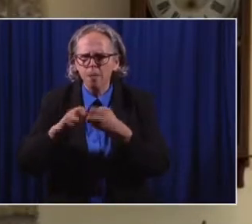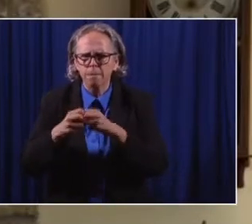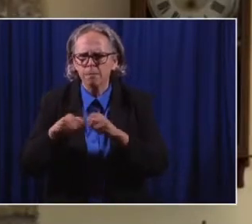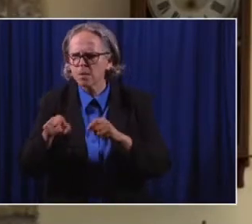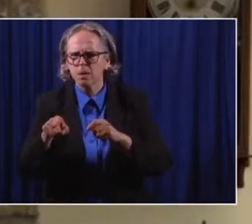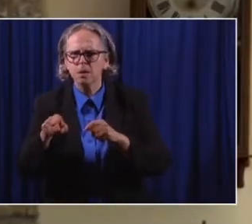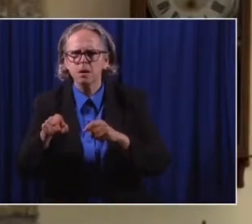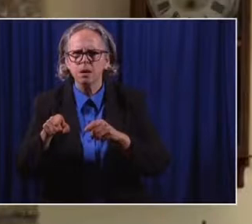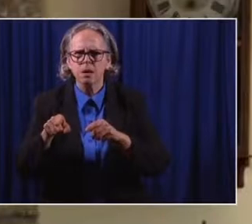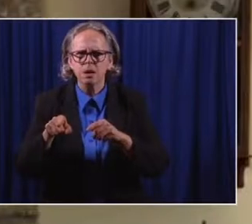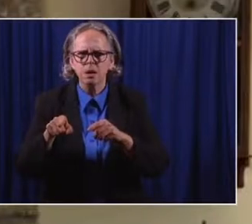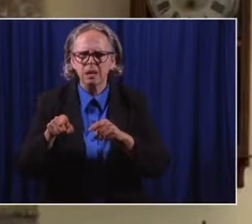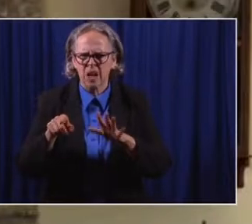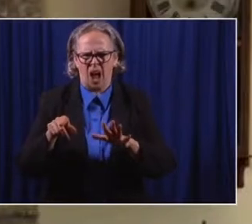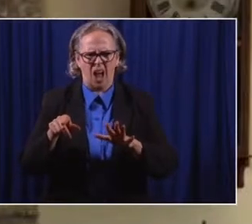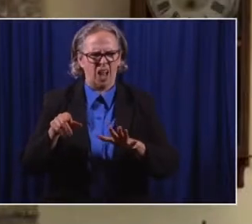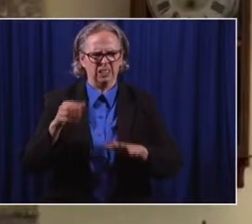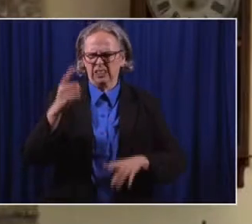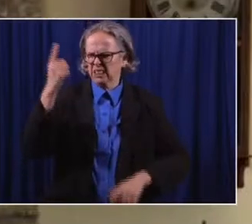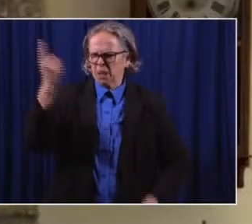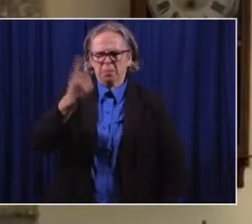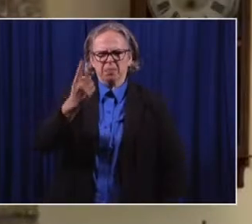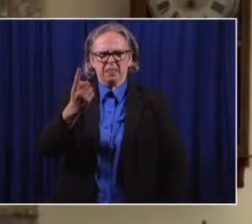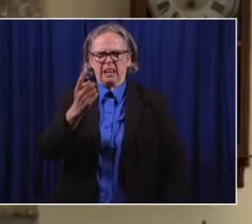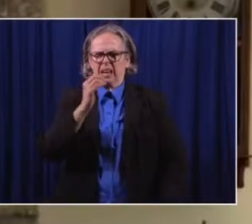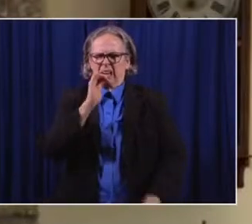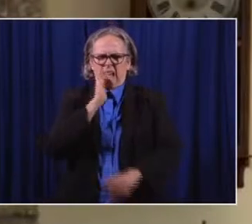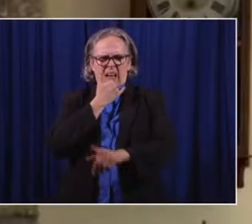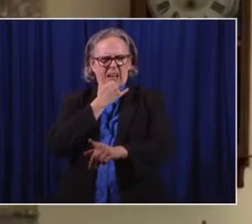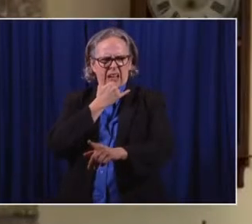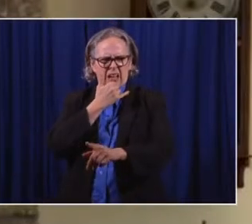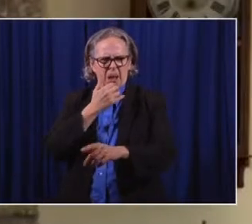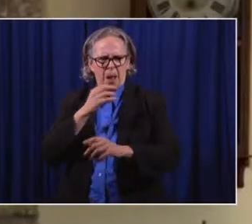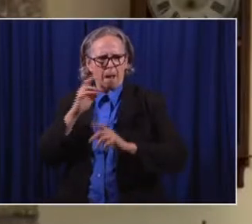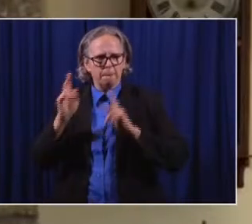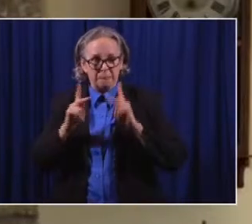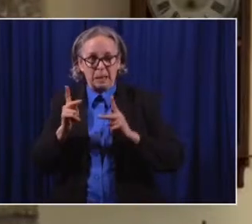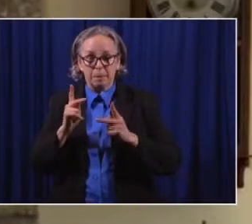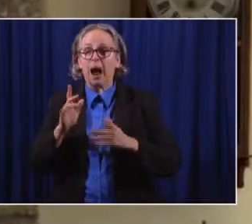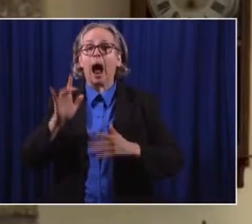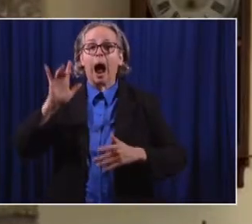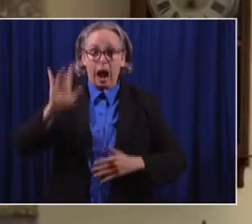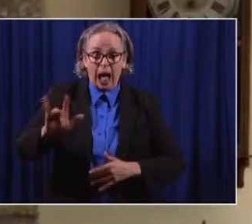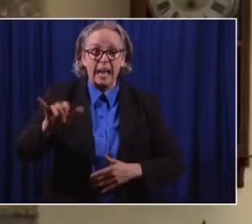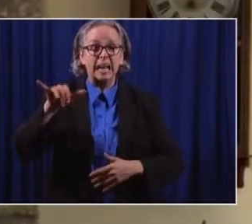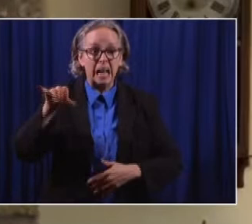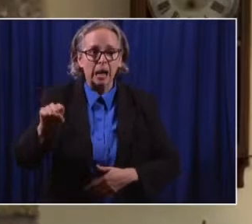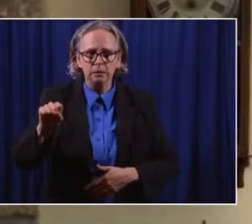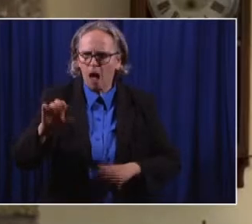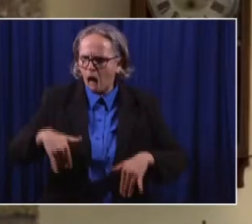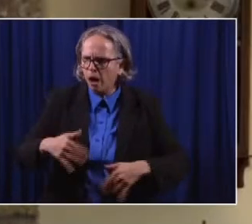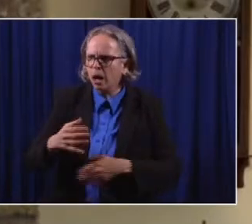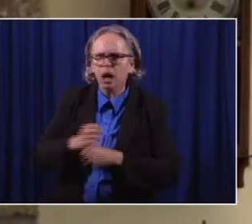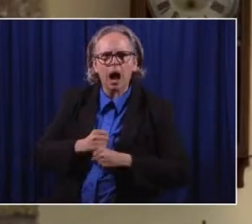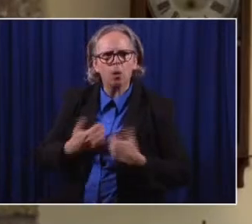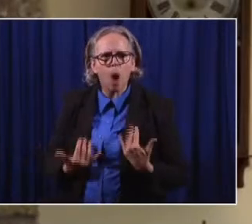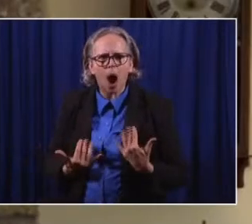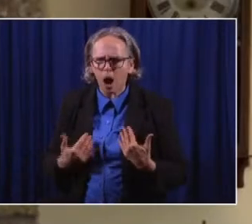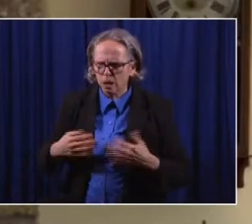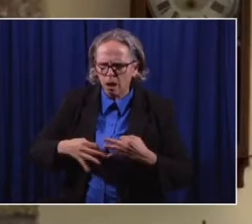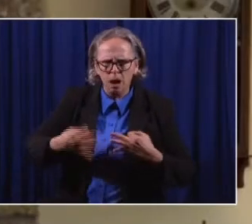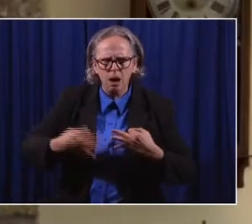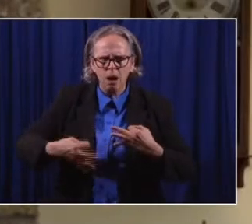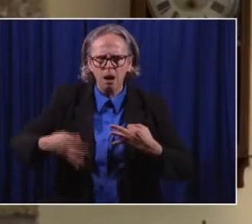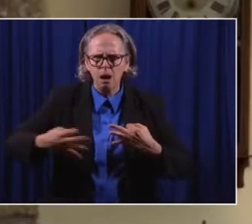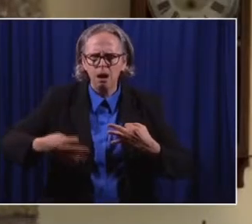there's a problem. There's some people who had clicked who didn't get it. So they went back, examined it, the data or the statistics I